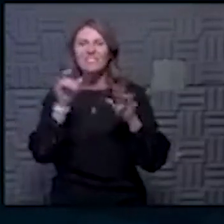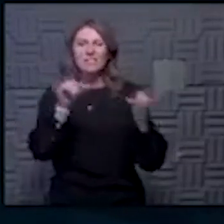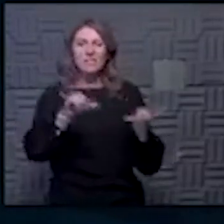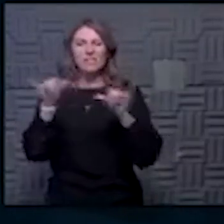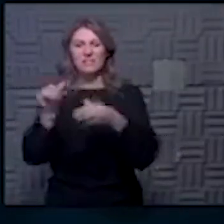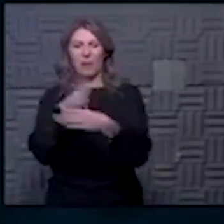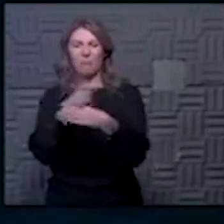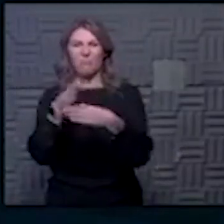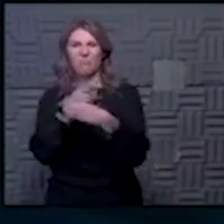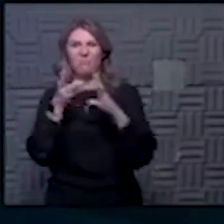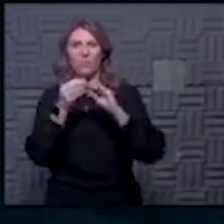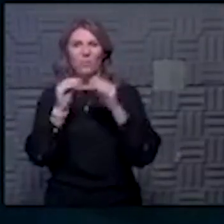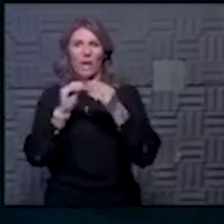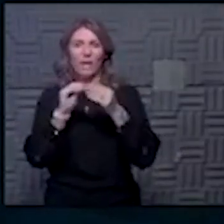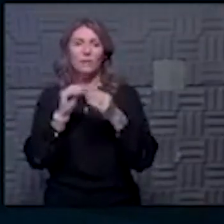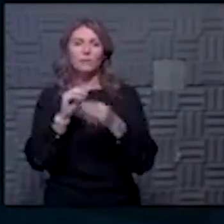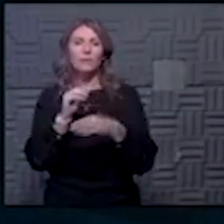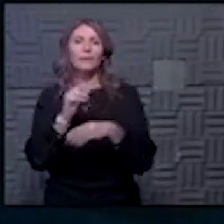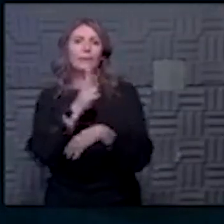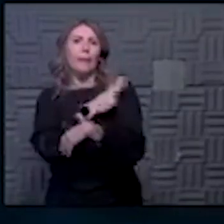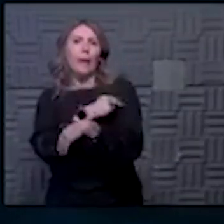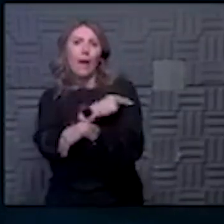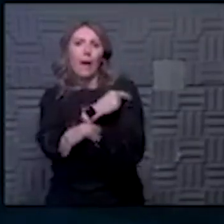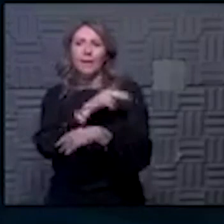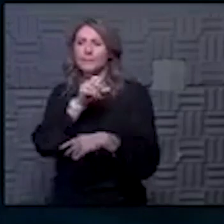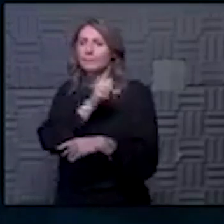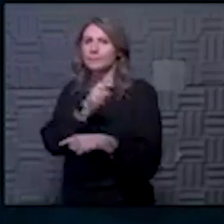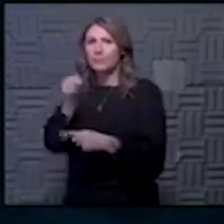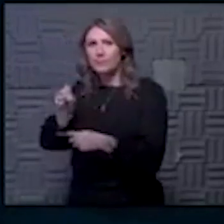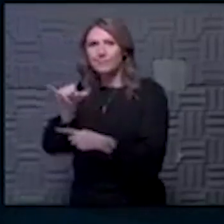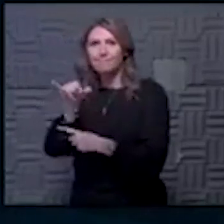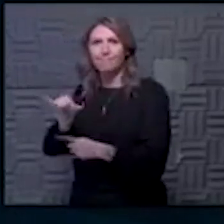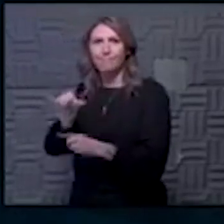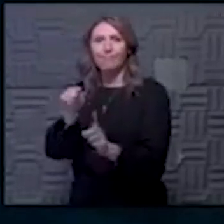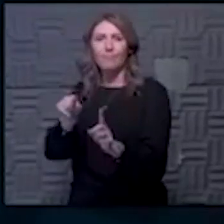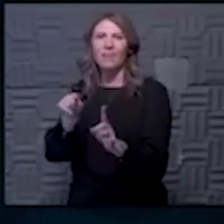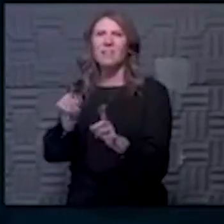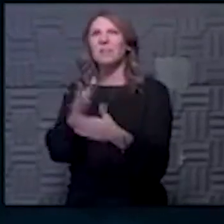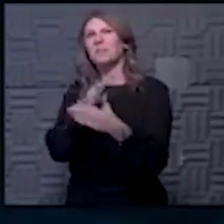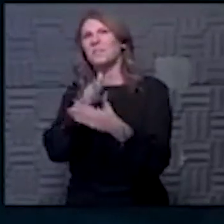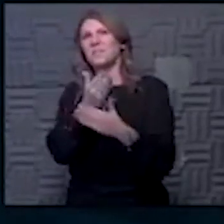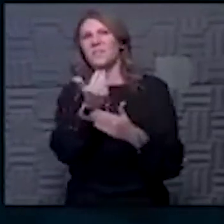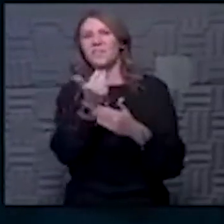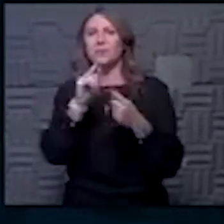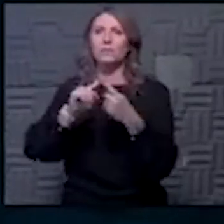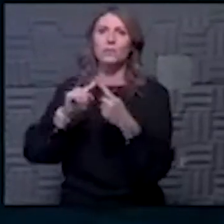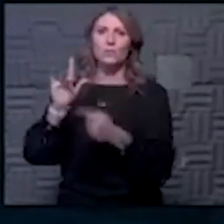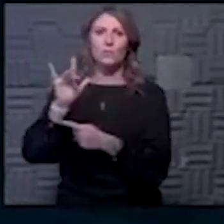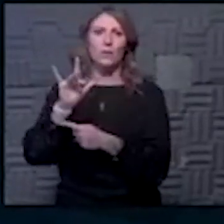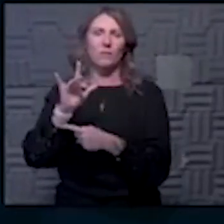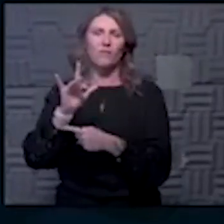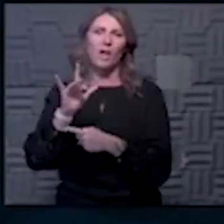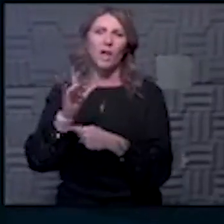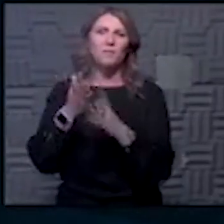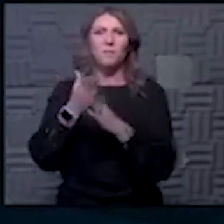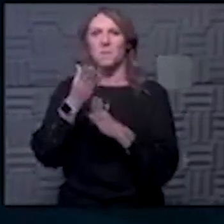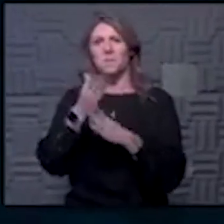Our hospitalizations stayed between 15 and 25 throughout most of that